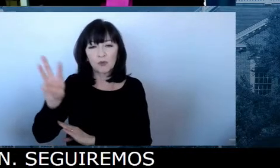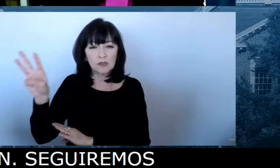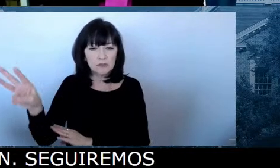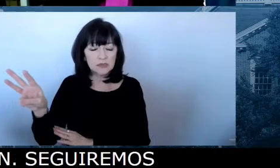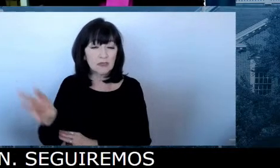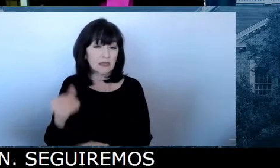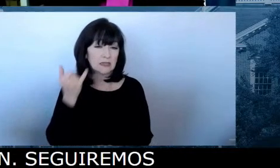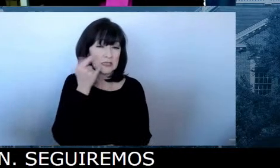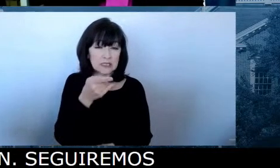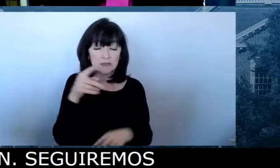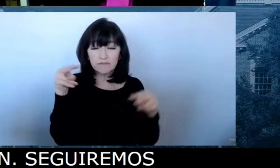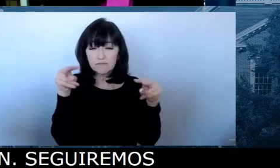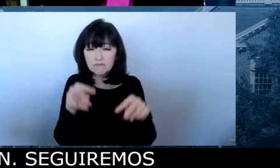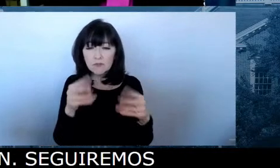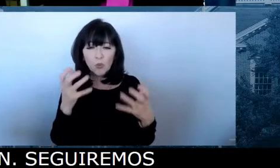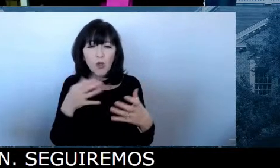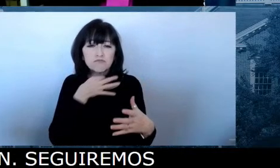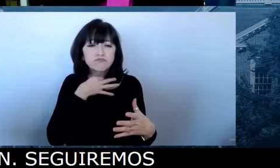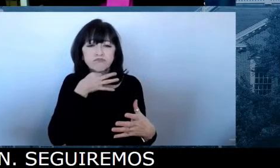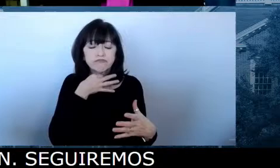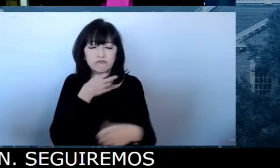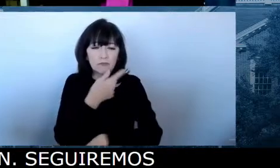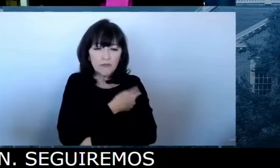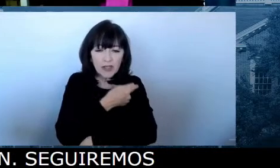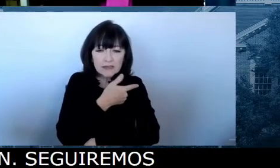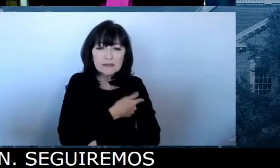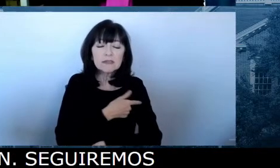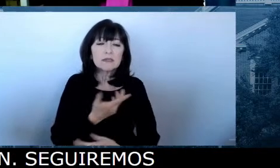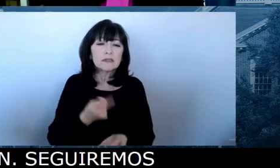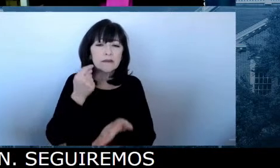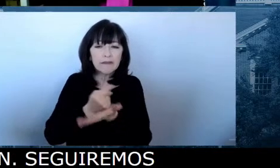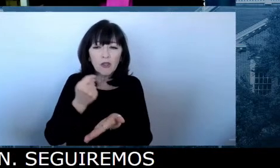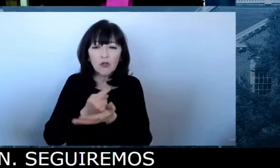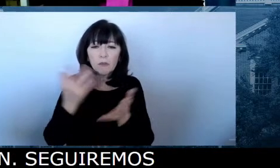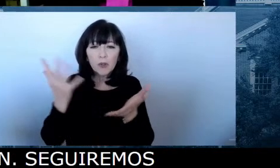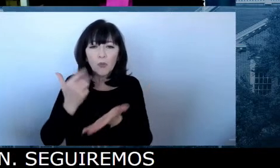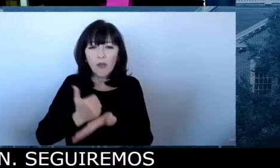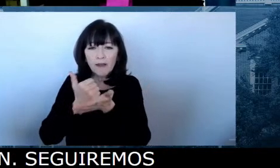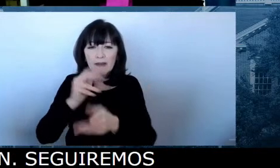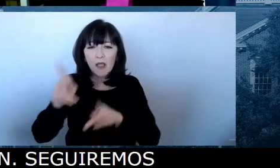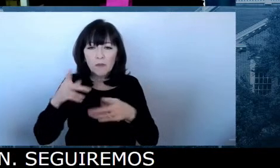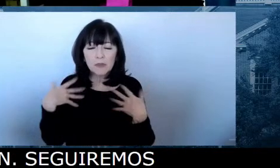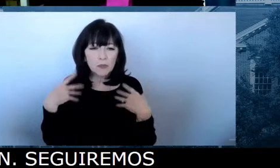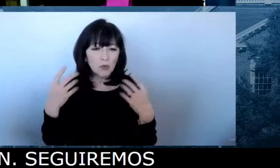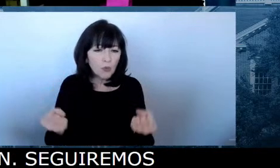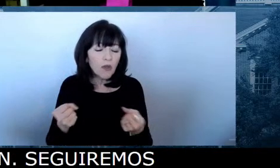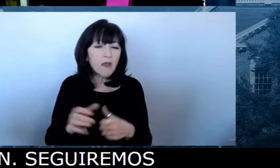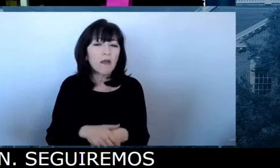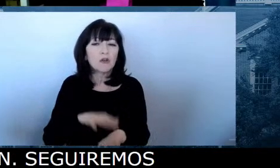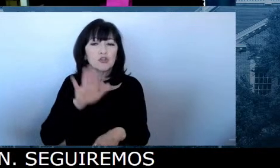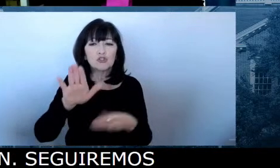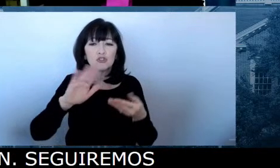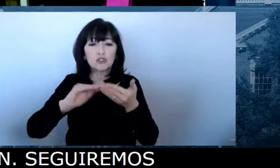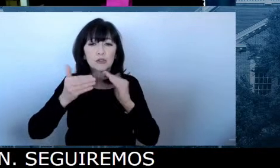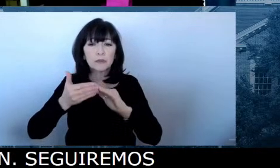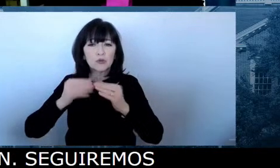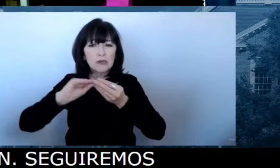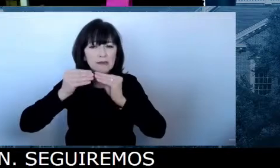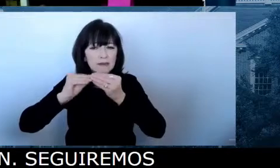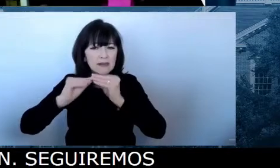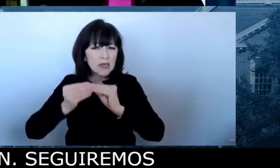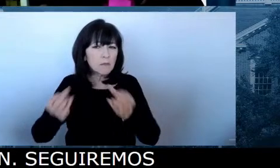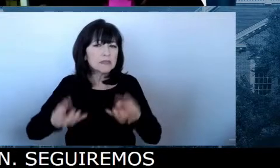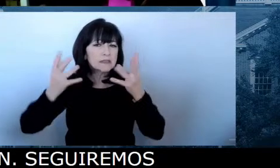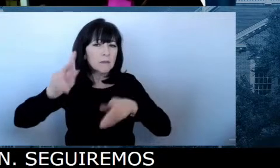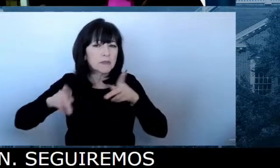therapeutics, the prevalence of COVID in your community. We'll have the school board or